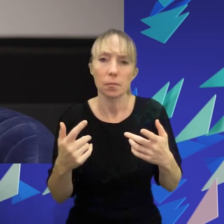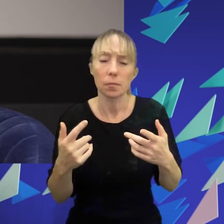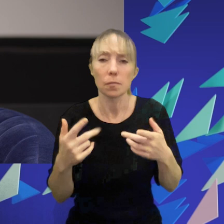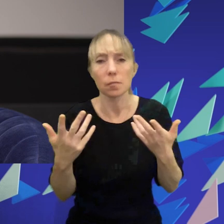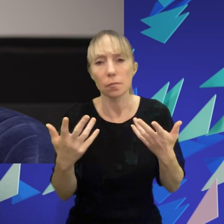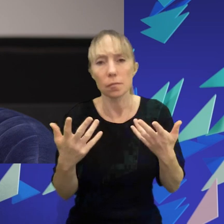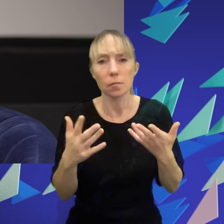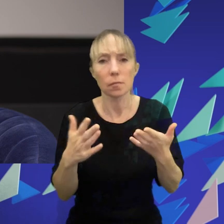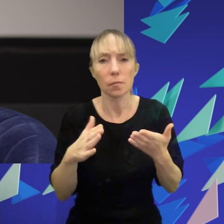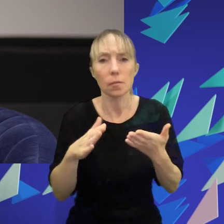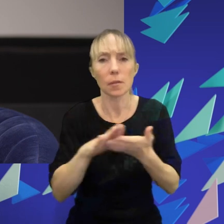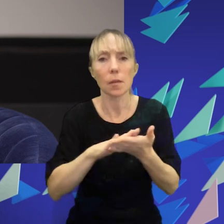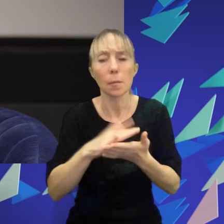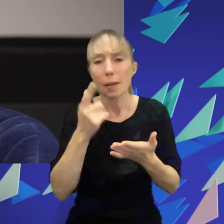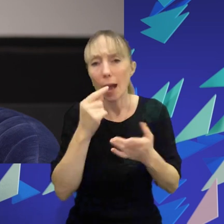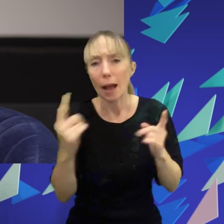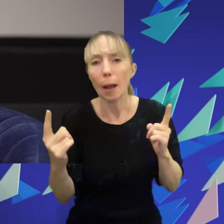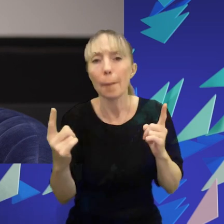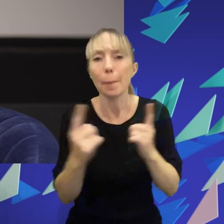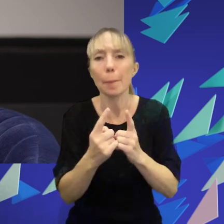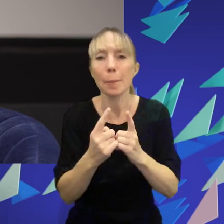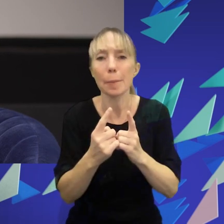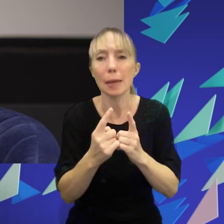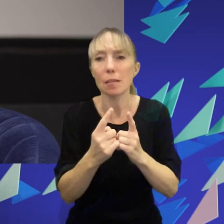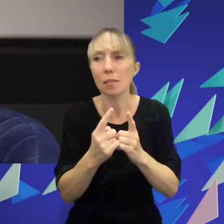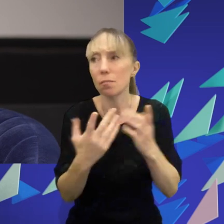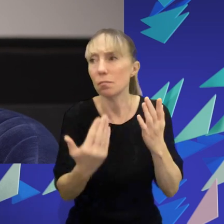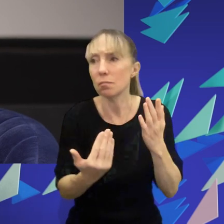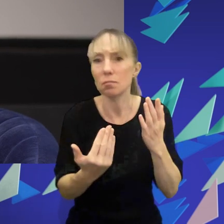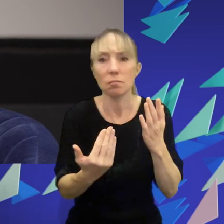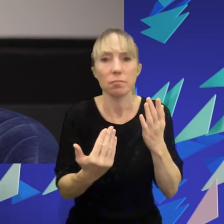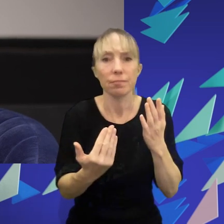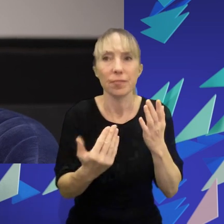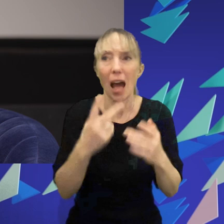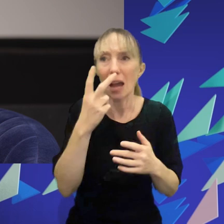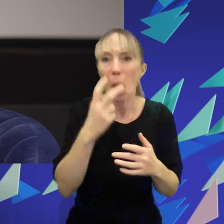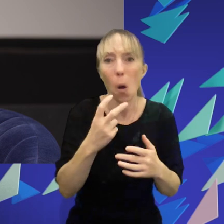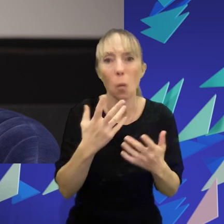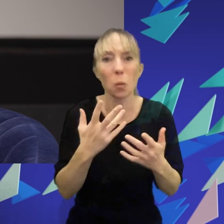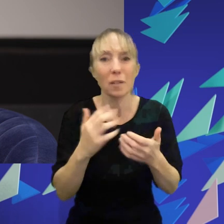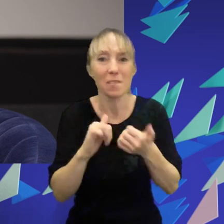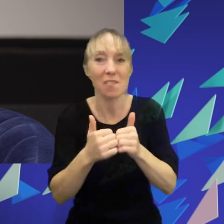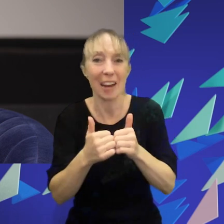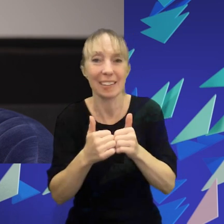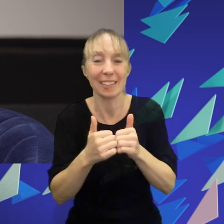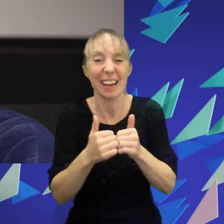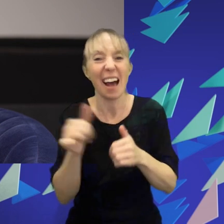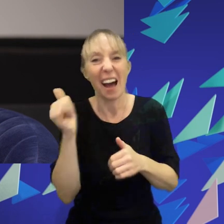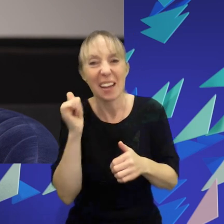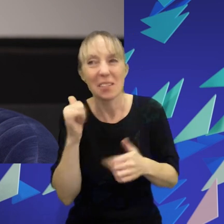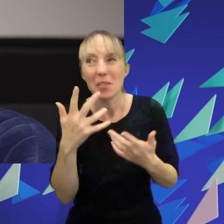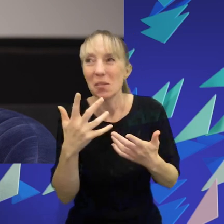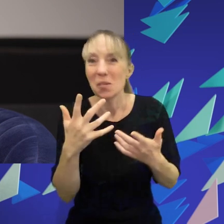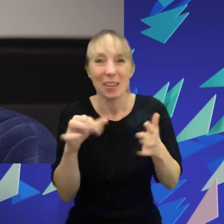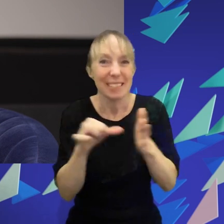me to meet like an old new friend, right? I knew all the things that were tricky to shoot in Mexico, to get permission from